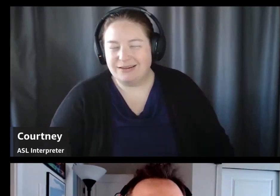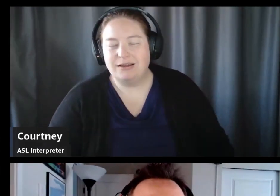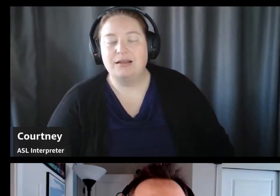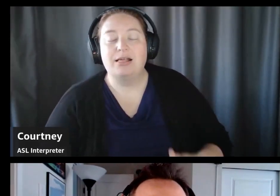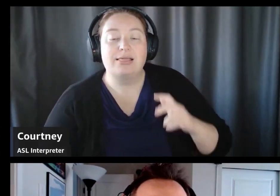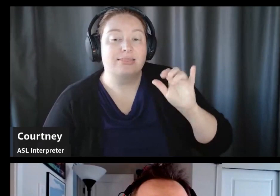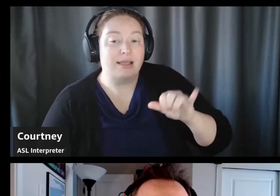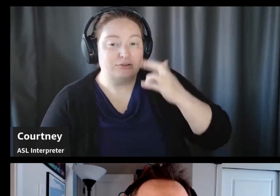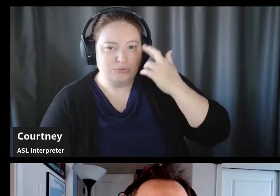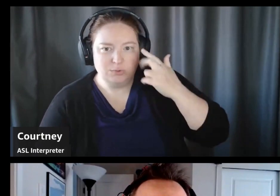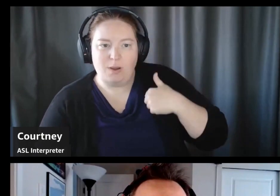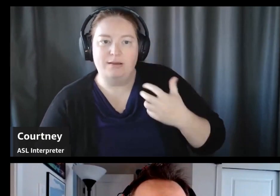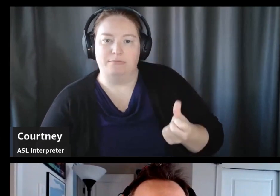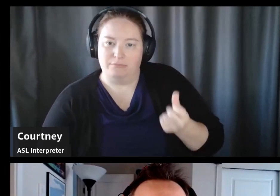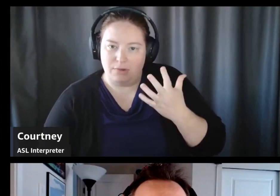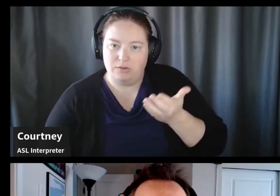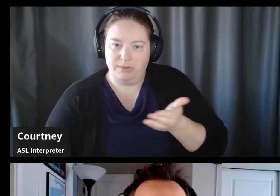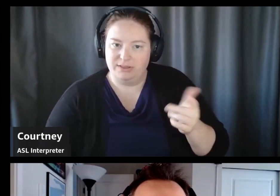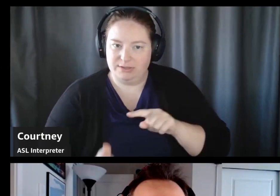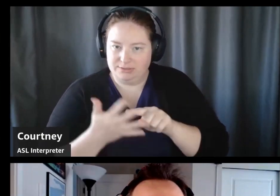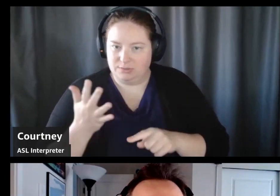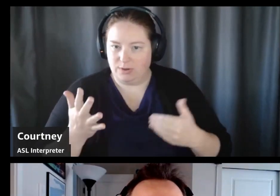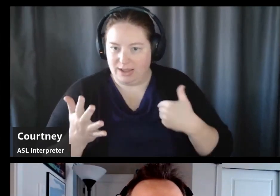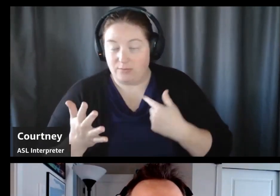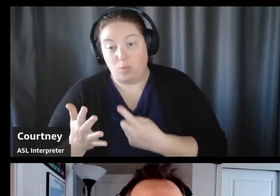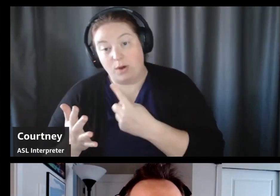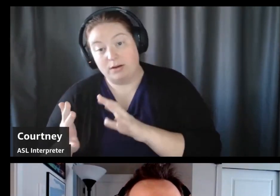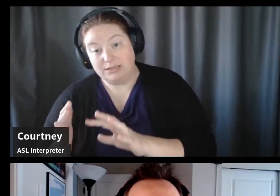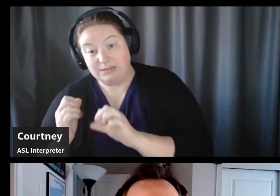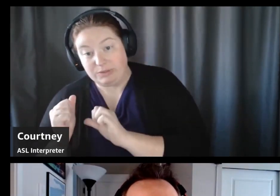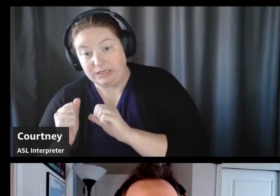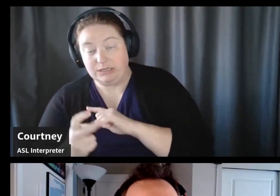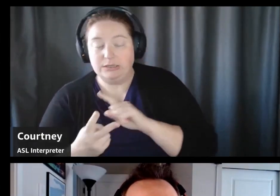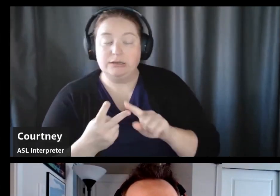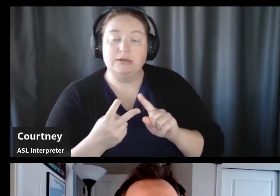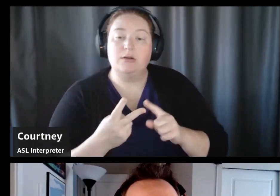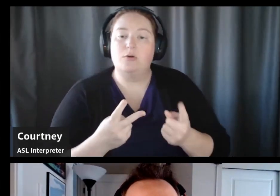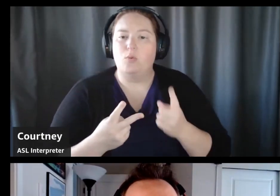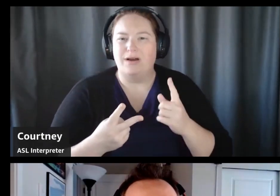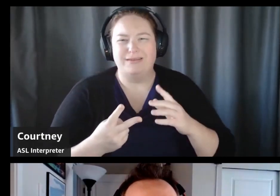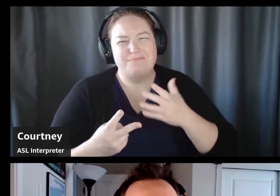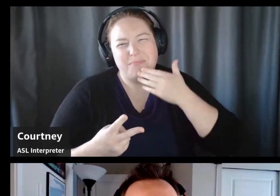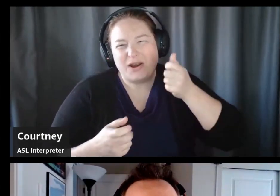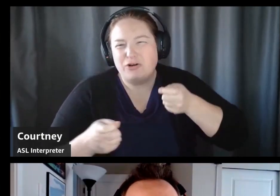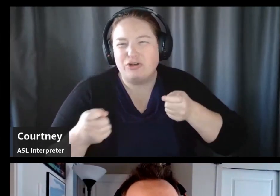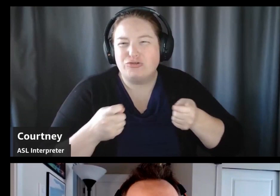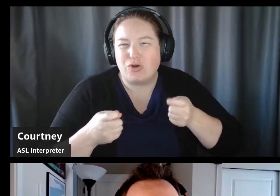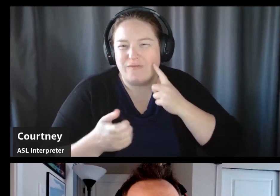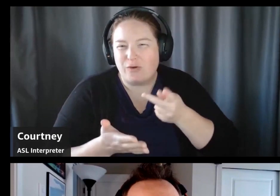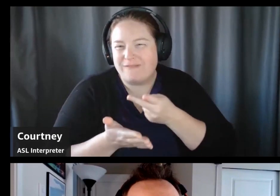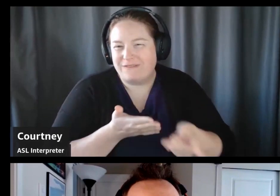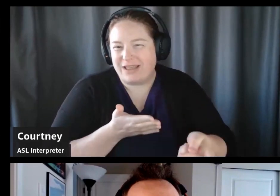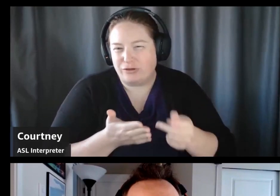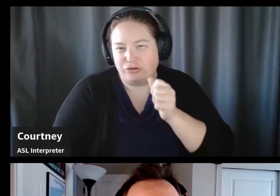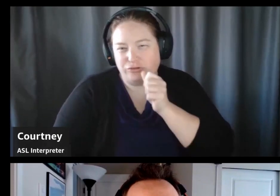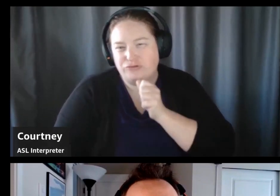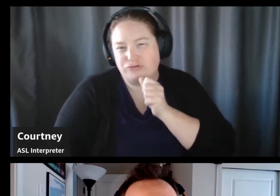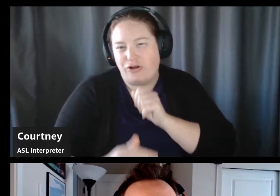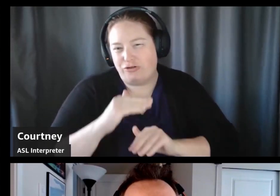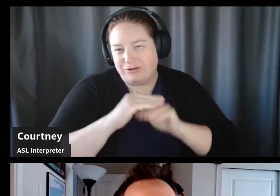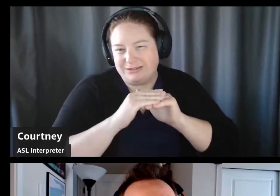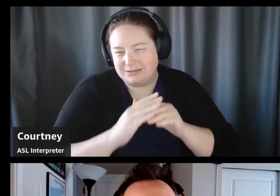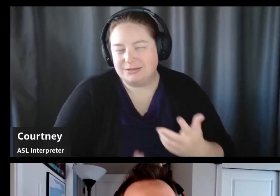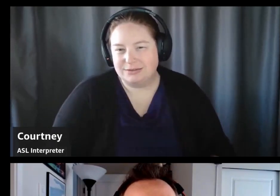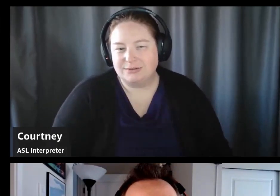these multiple things that we had, right? One is for speed, and the other one was giving customers better control over the failure tolerance. That is one of the